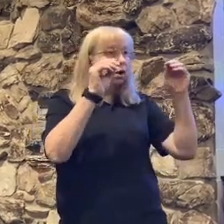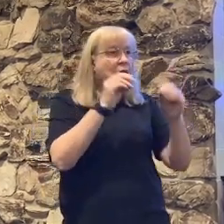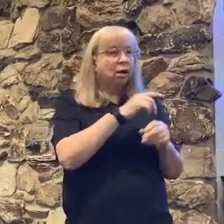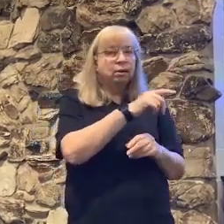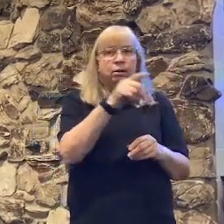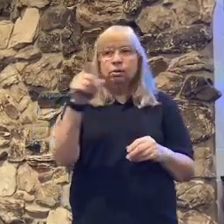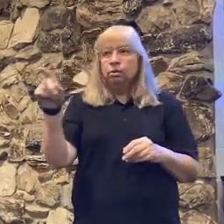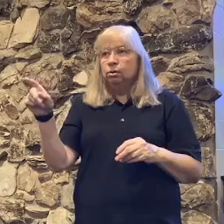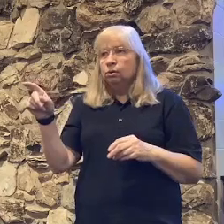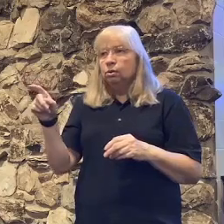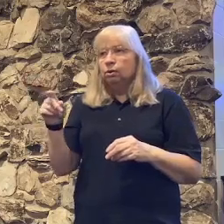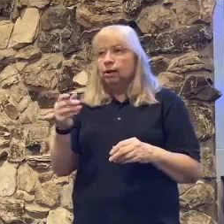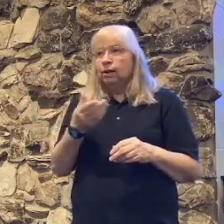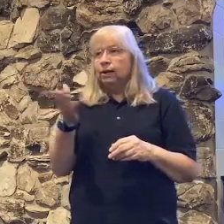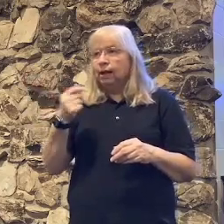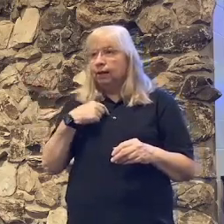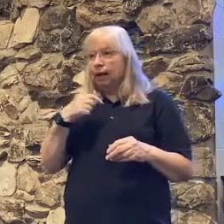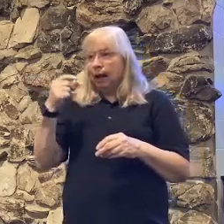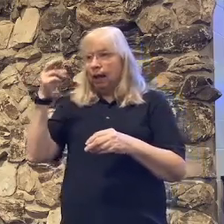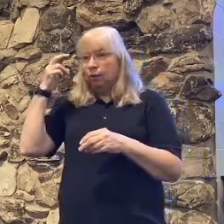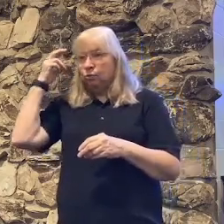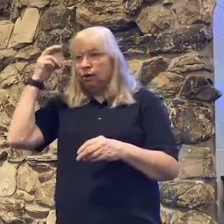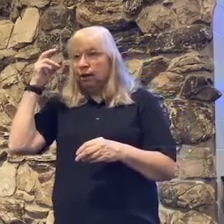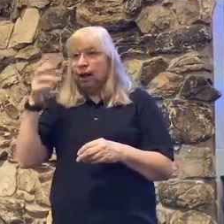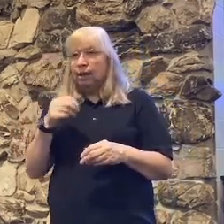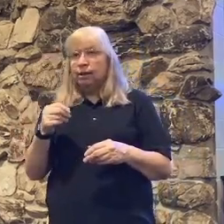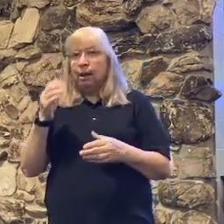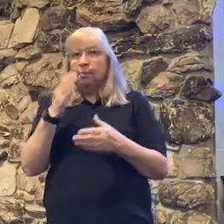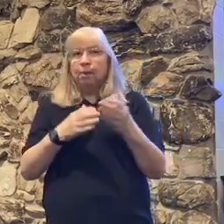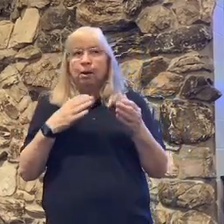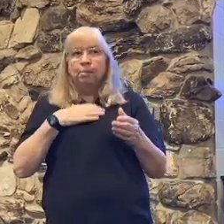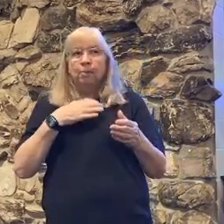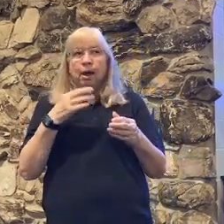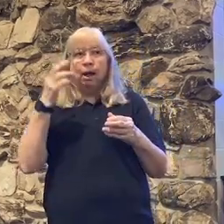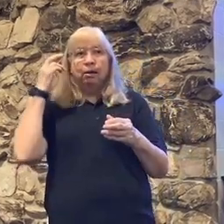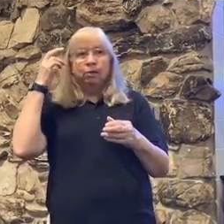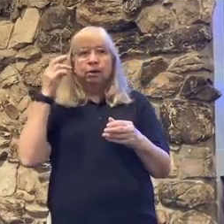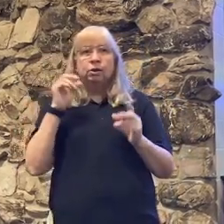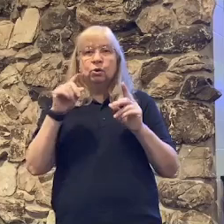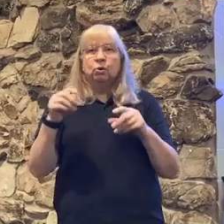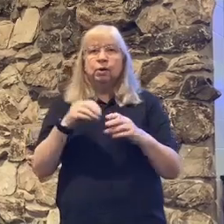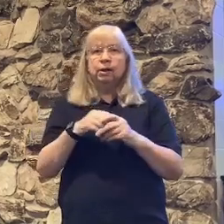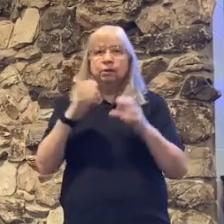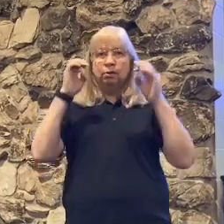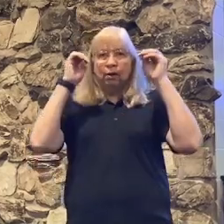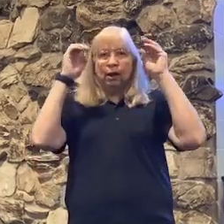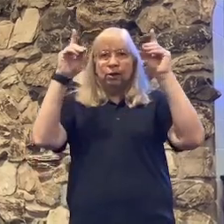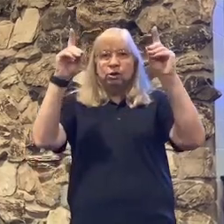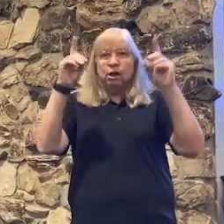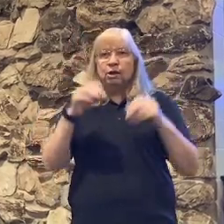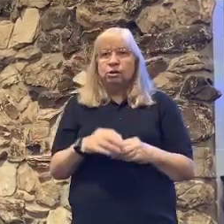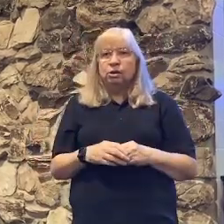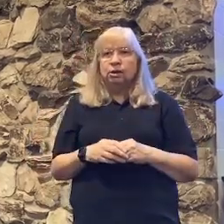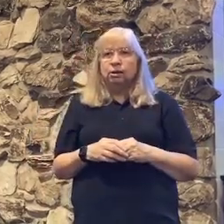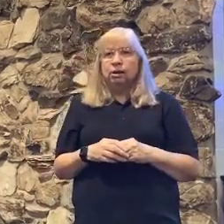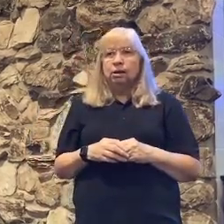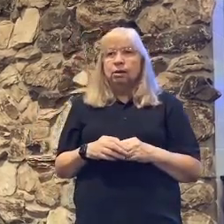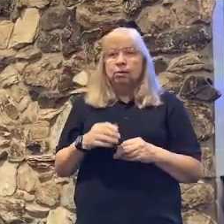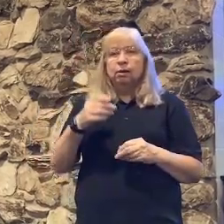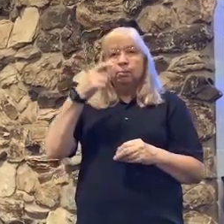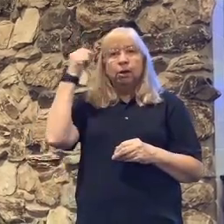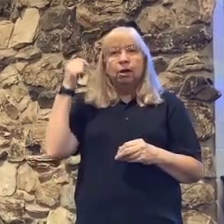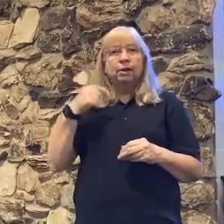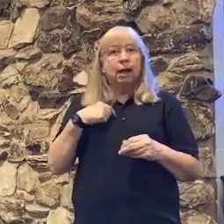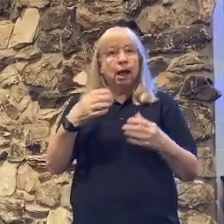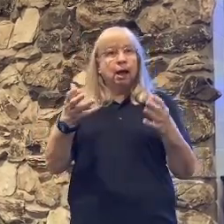The thing that I realized, you know, and part of my reason for going into education was because I wanted to